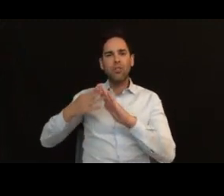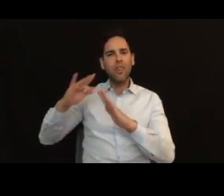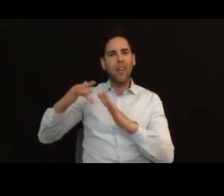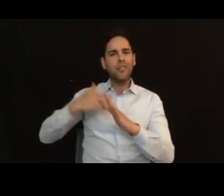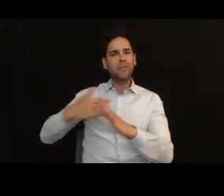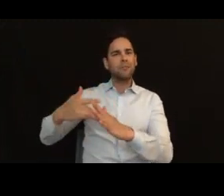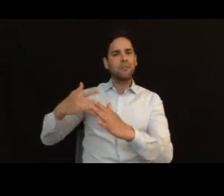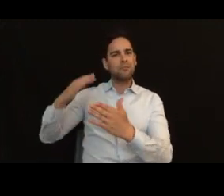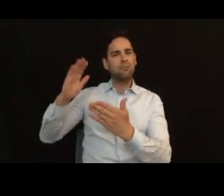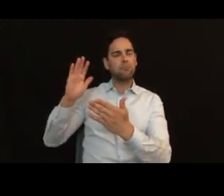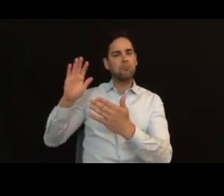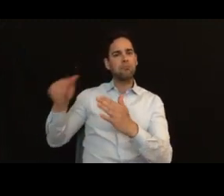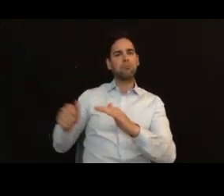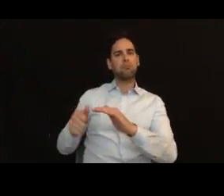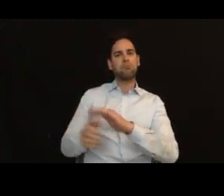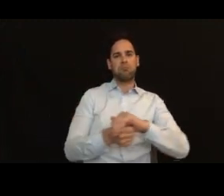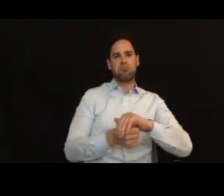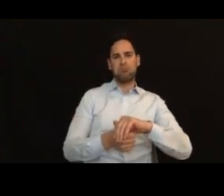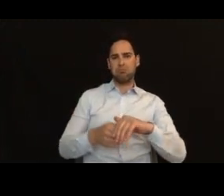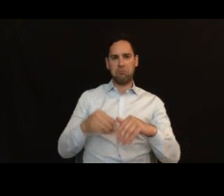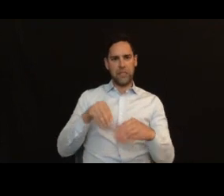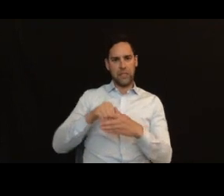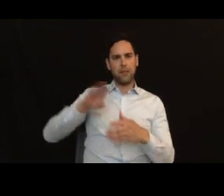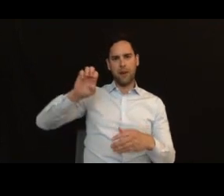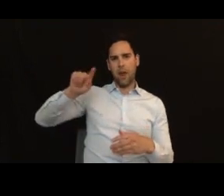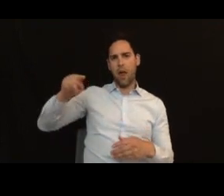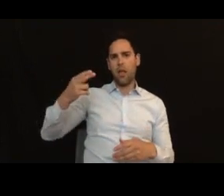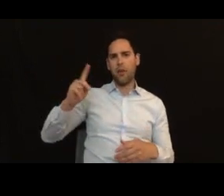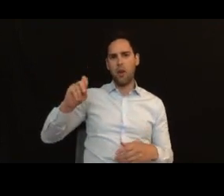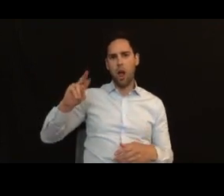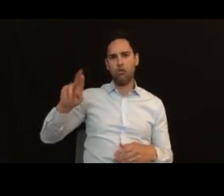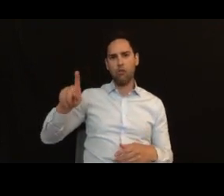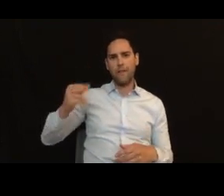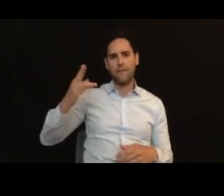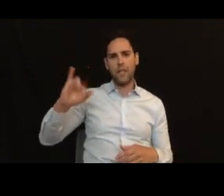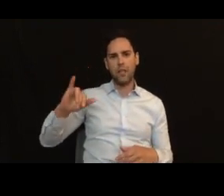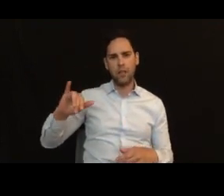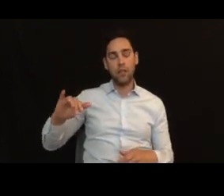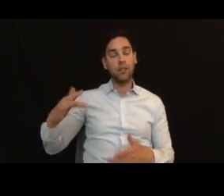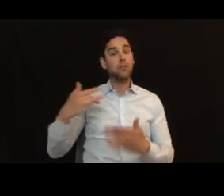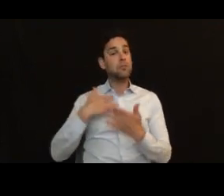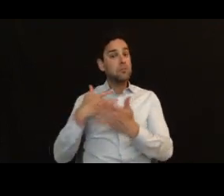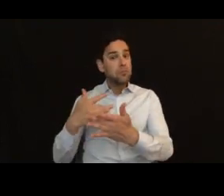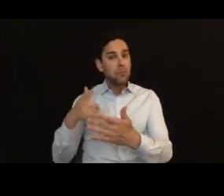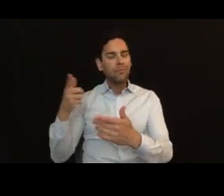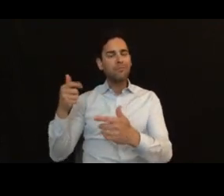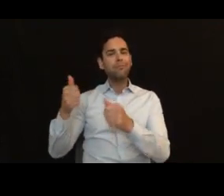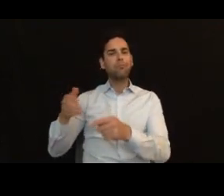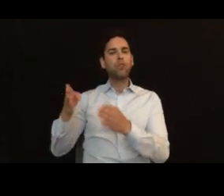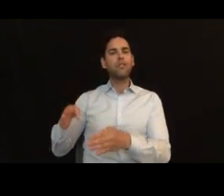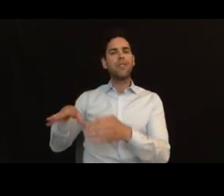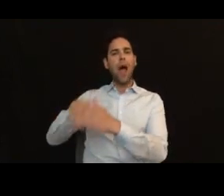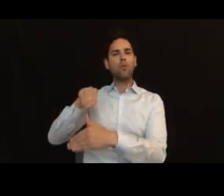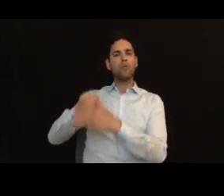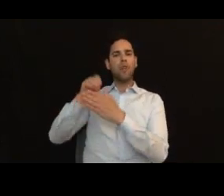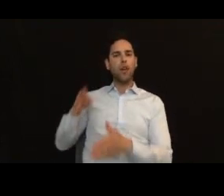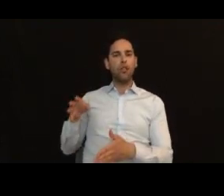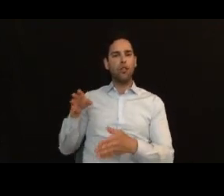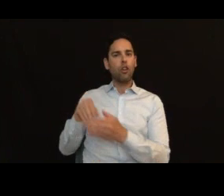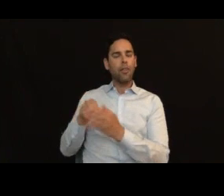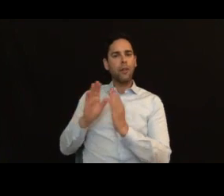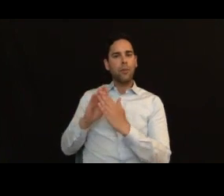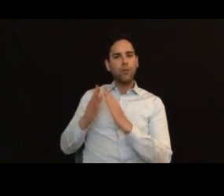usually, traditionally, the researcher is supposed to be an outsider to the community, and they're supposed to spend enough time with the